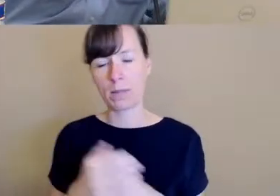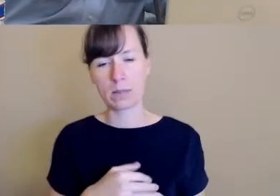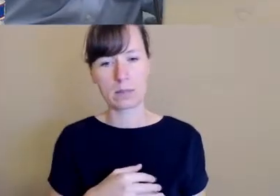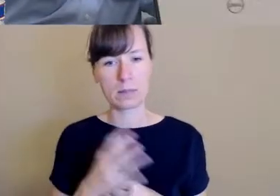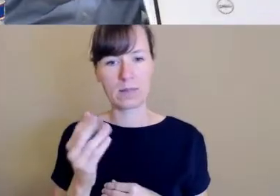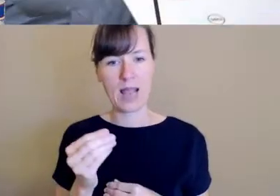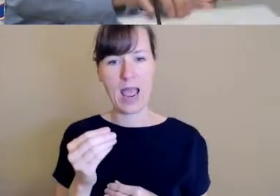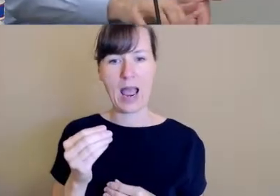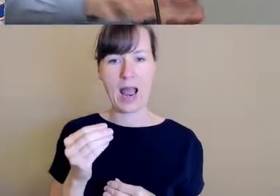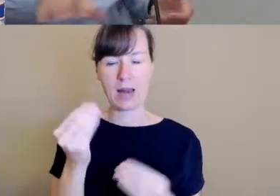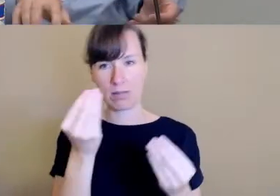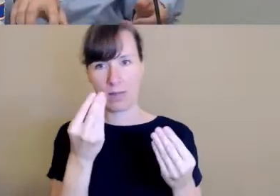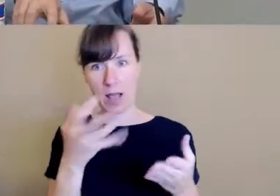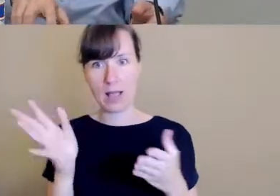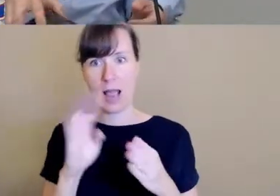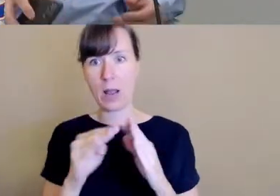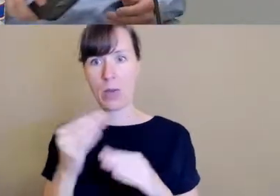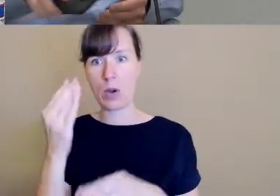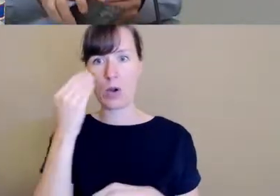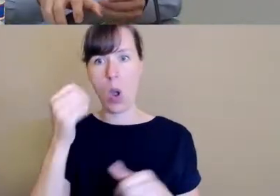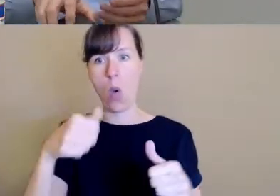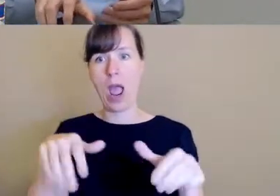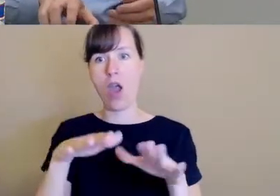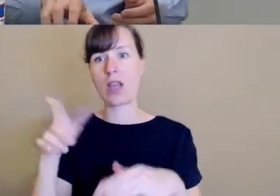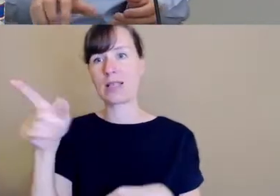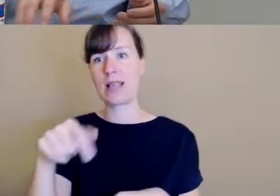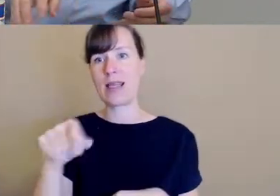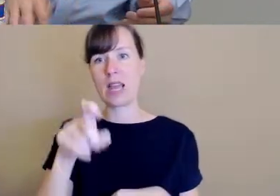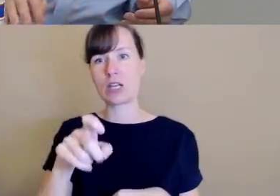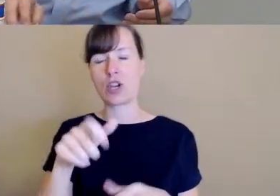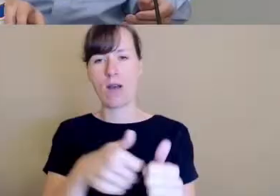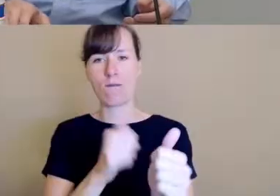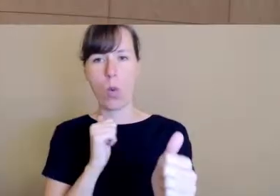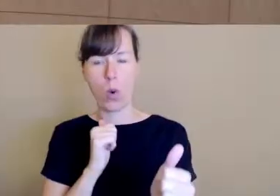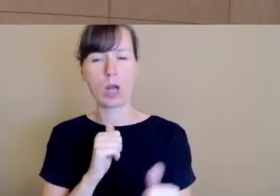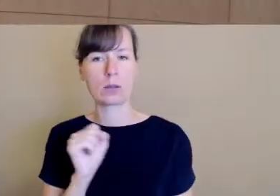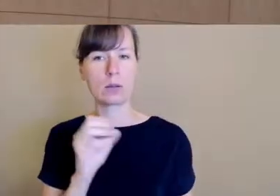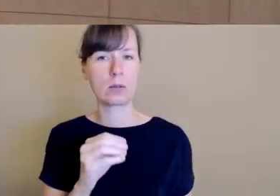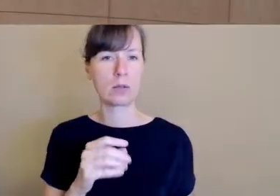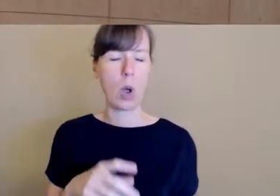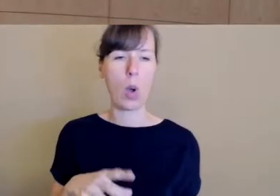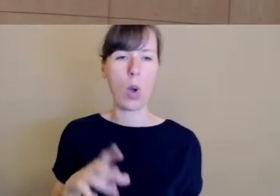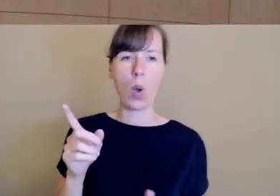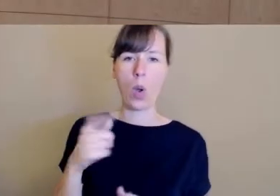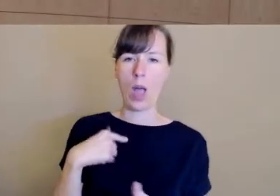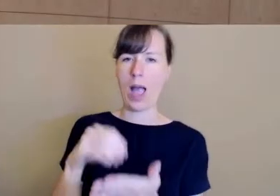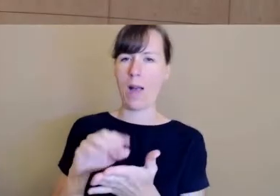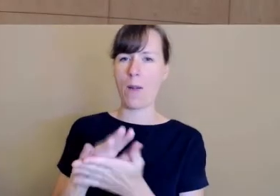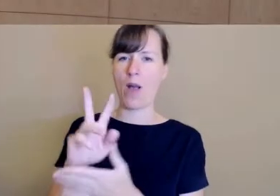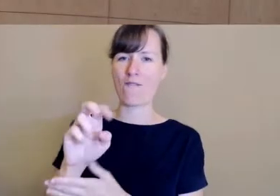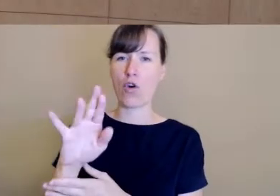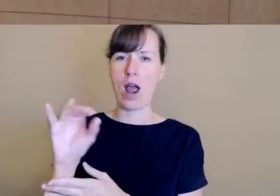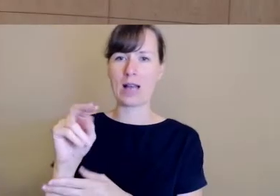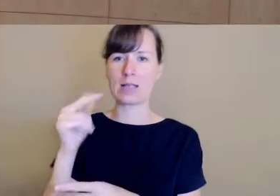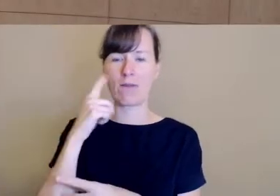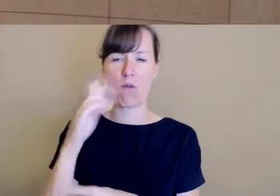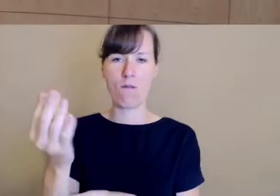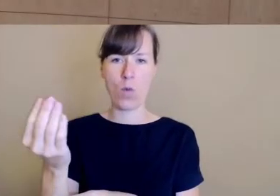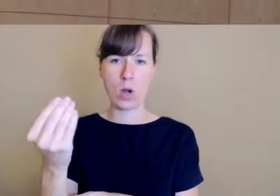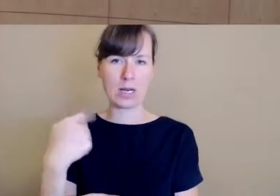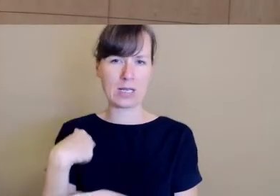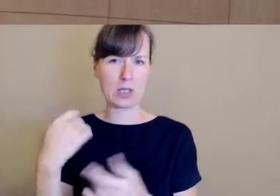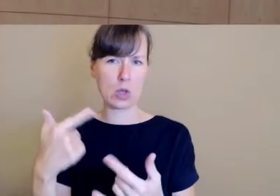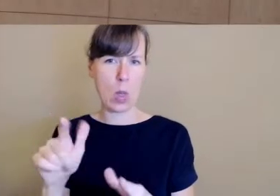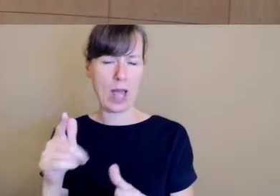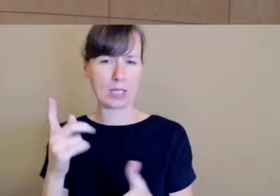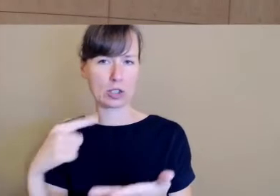avoid. And on your first point, I just wrote down Verizon for the 14th, so let us check with Mr. Galloway and see if he can